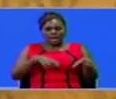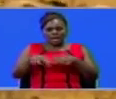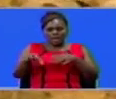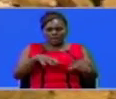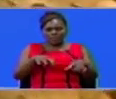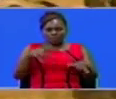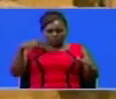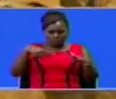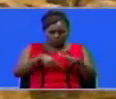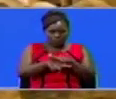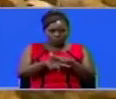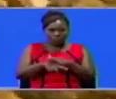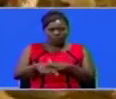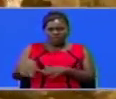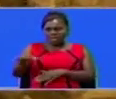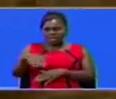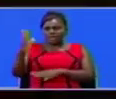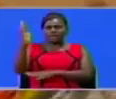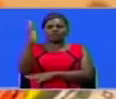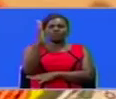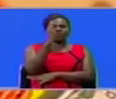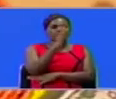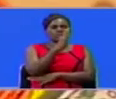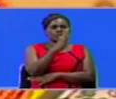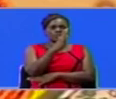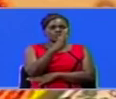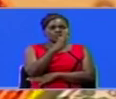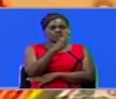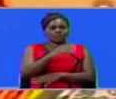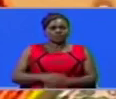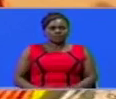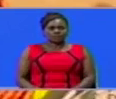animals to the heart of the wildlife conservancies.